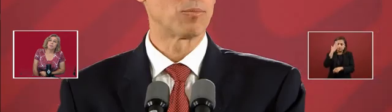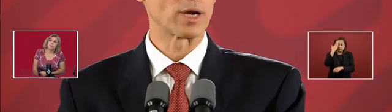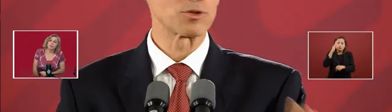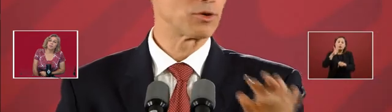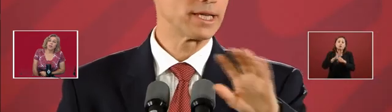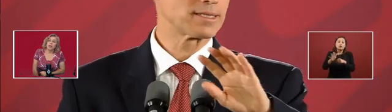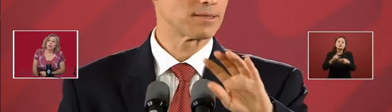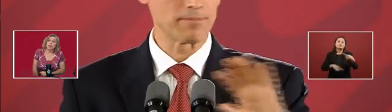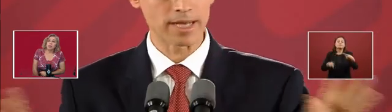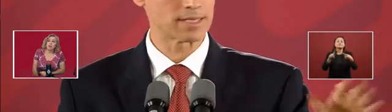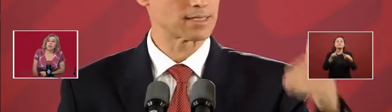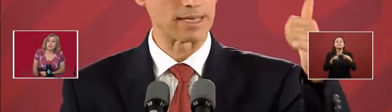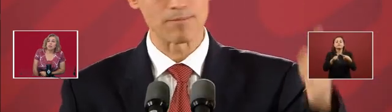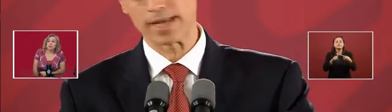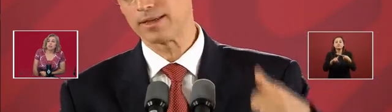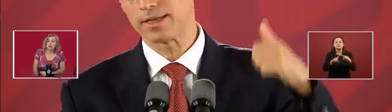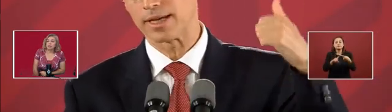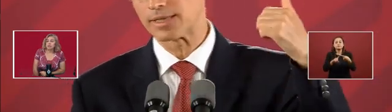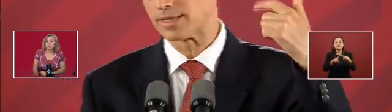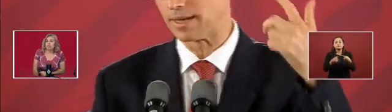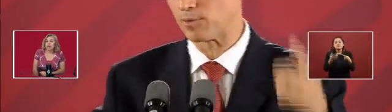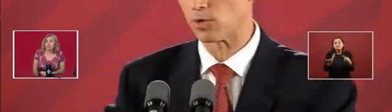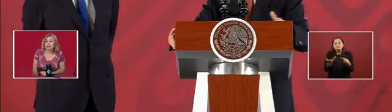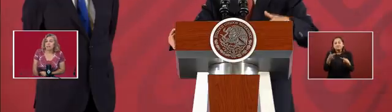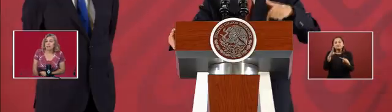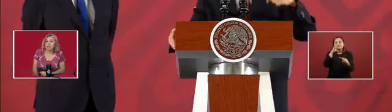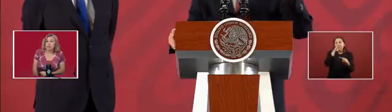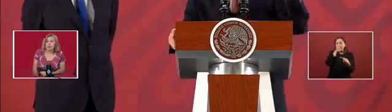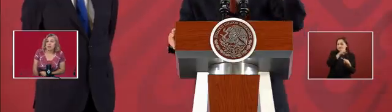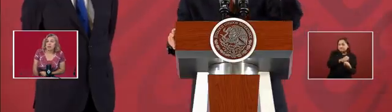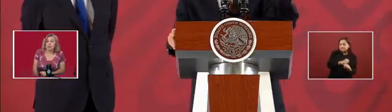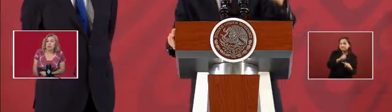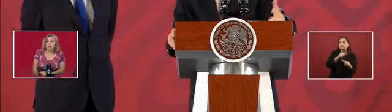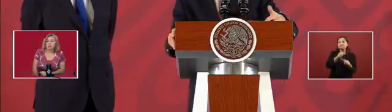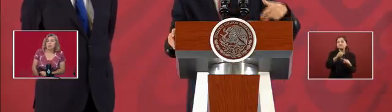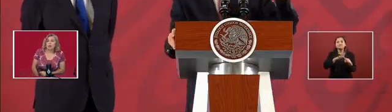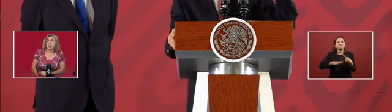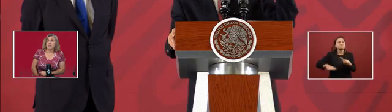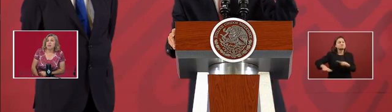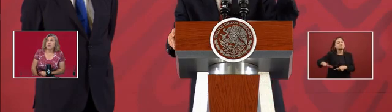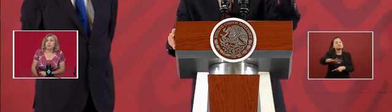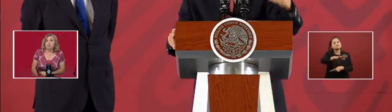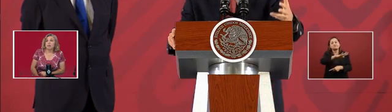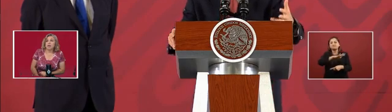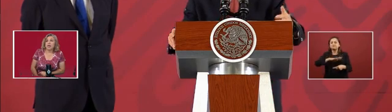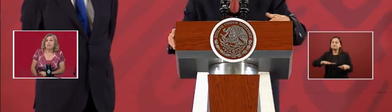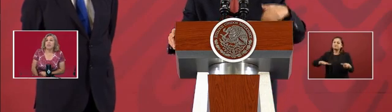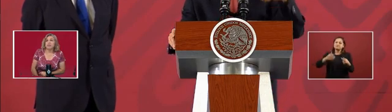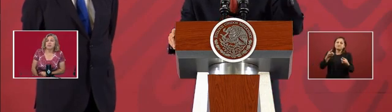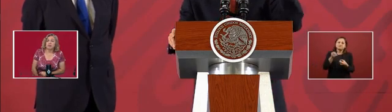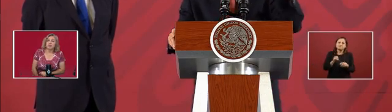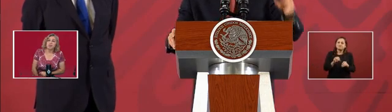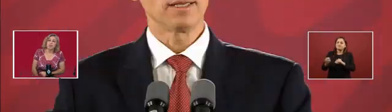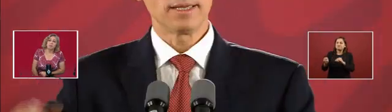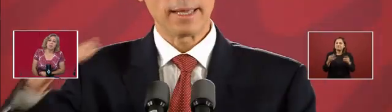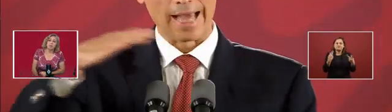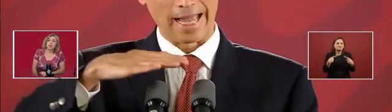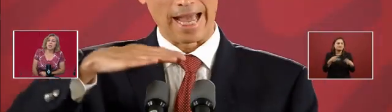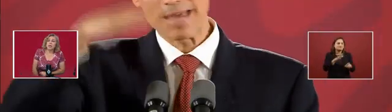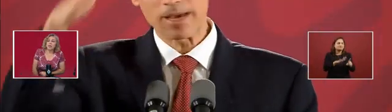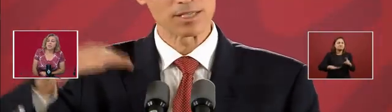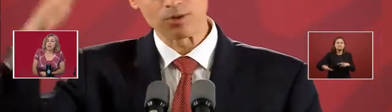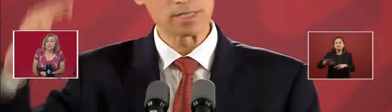than previous year, it's not just one reason, it's multiple reasons.